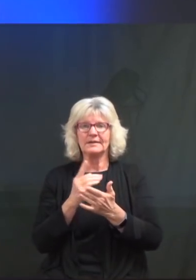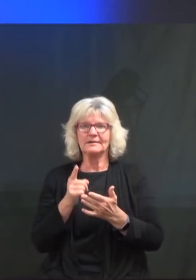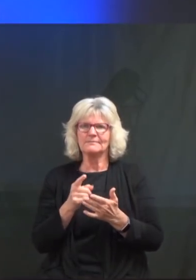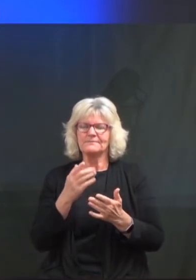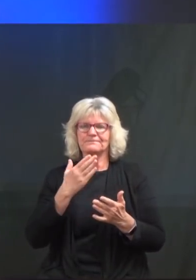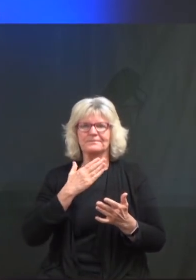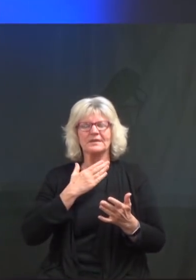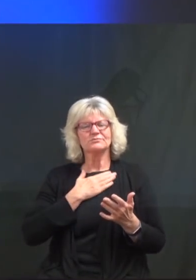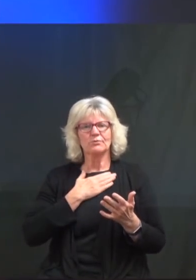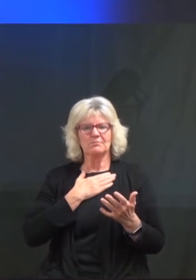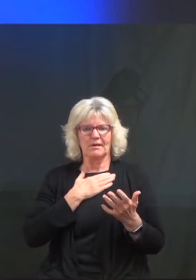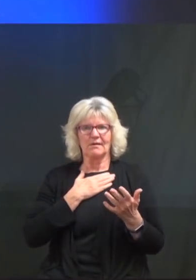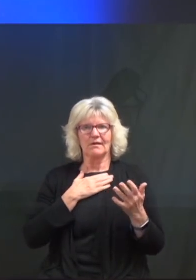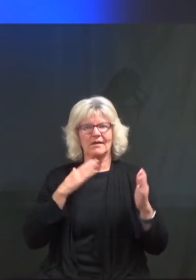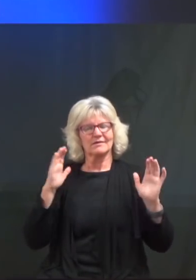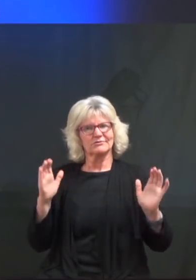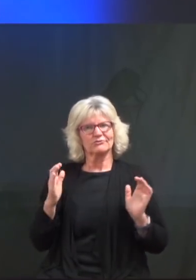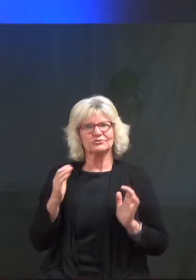So my encouragement to you,